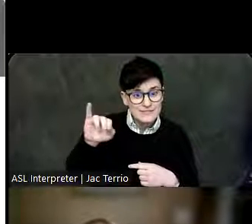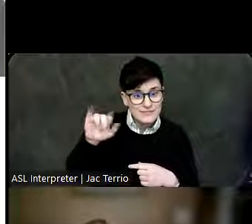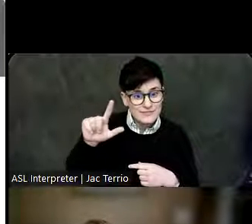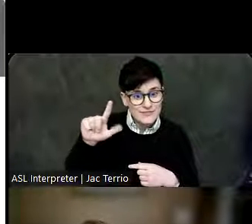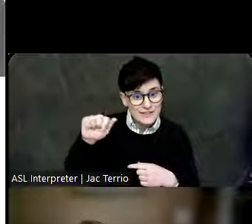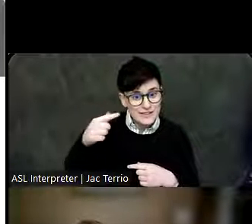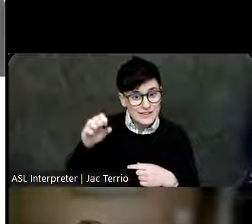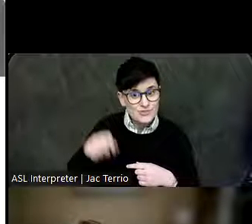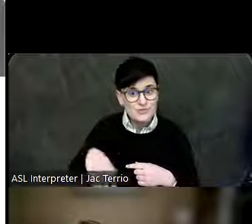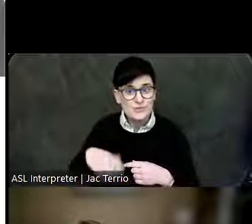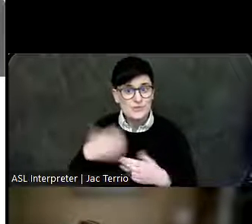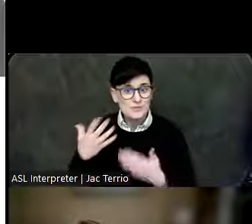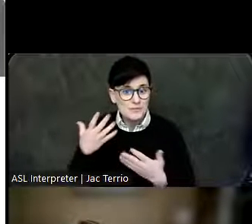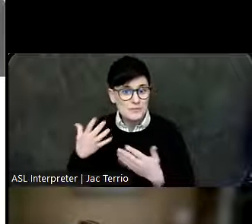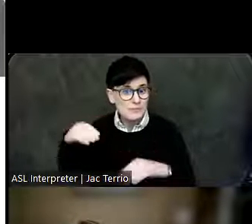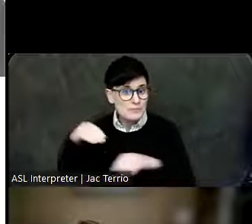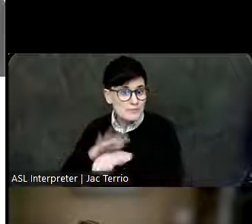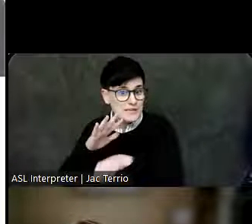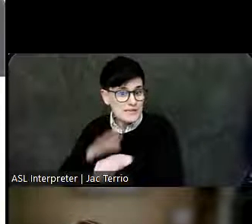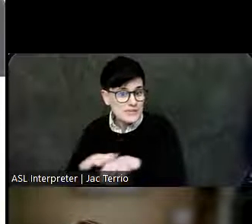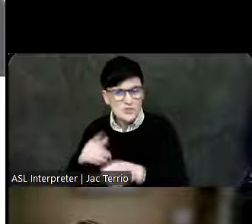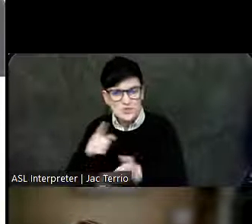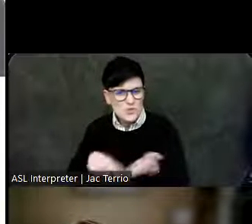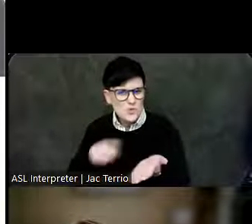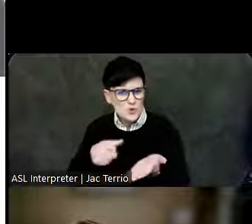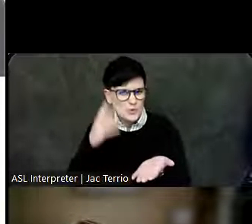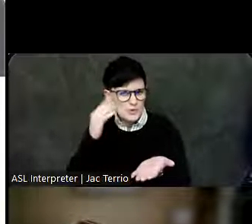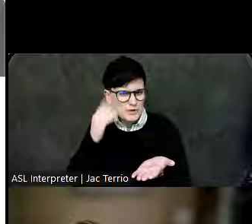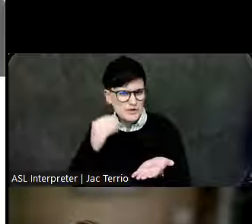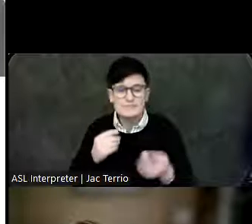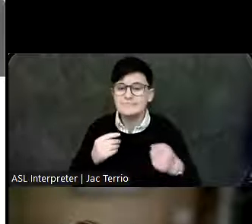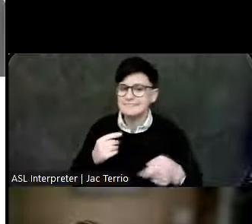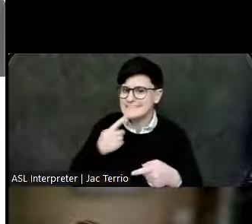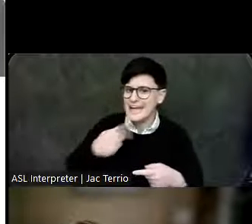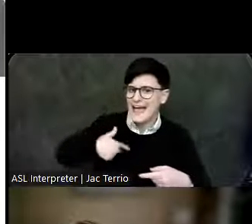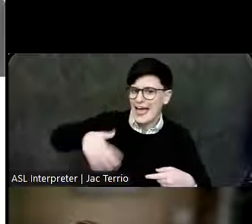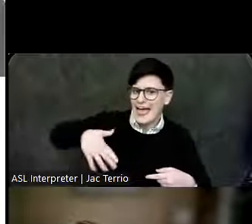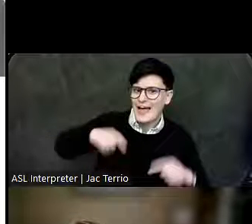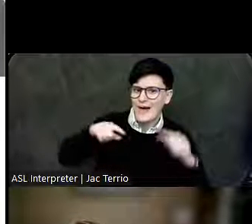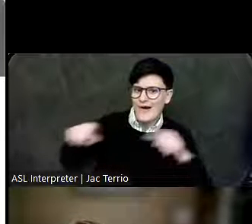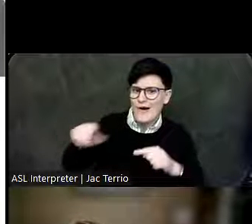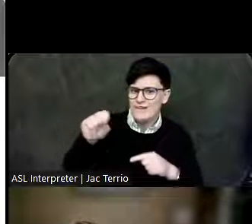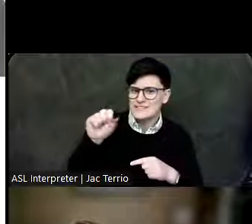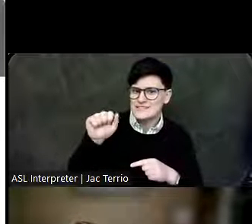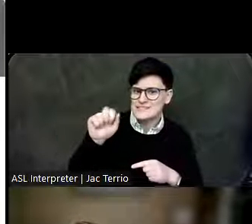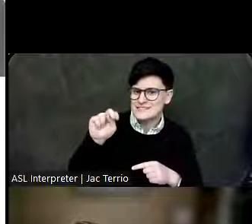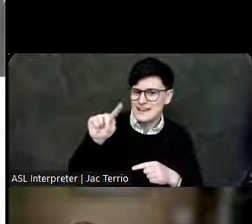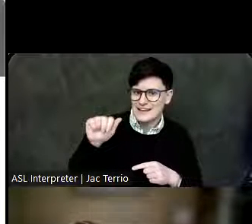or what's been your experience? So I have not been to Santa's Village, but we do go to Story